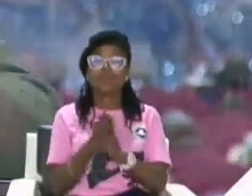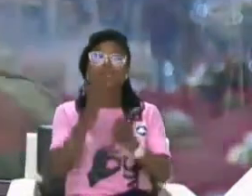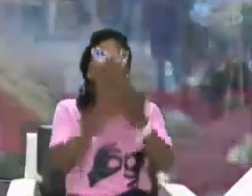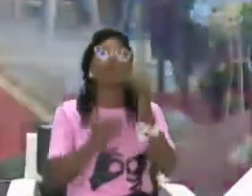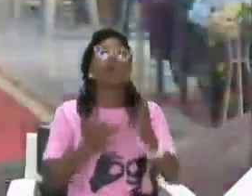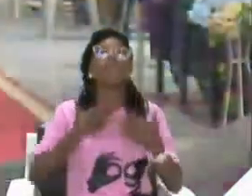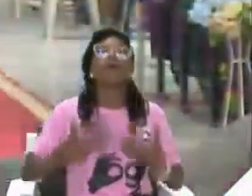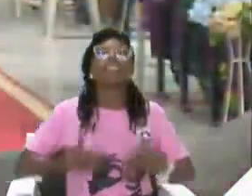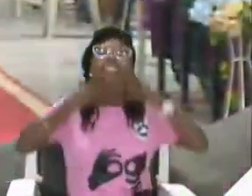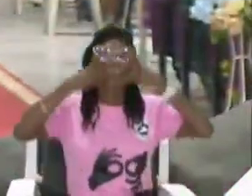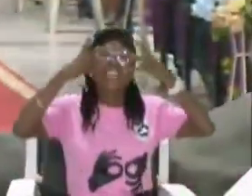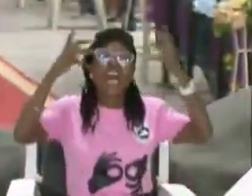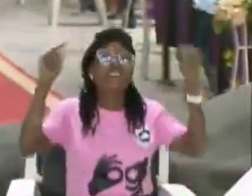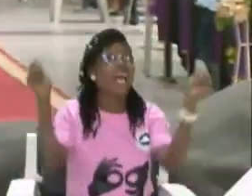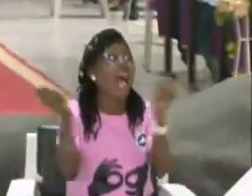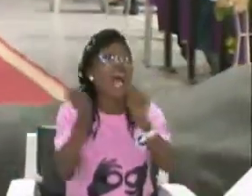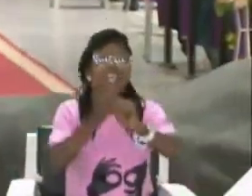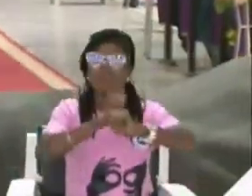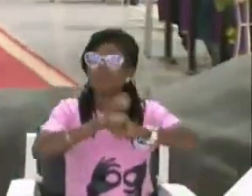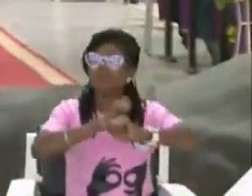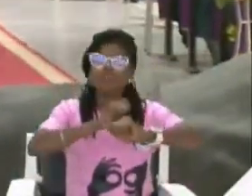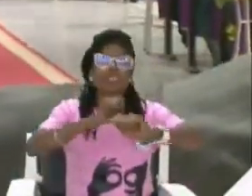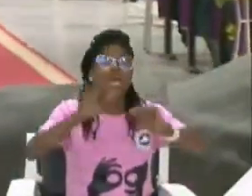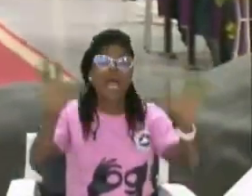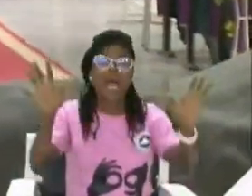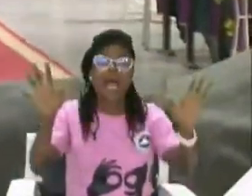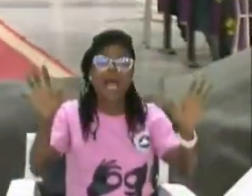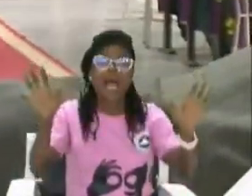Somebody shout hallelujah.